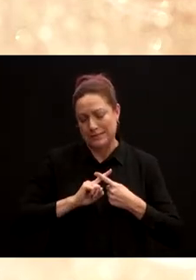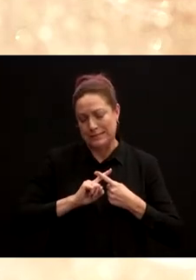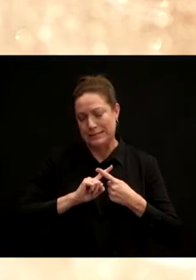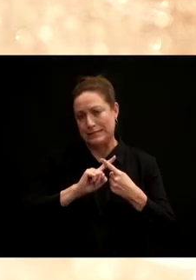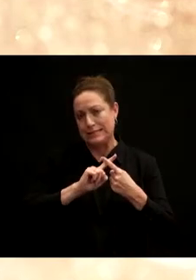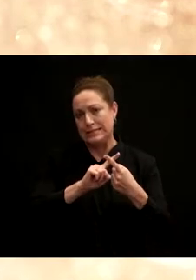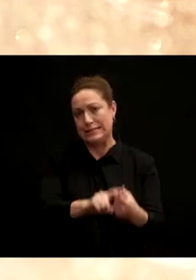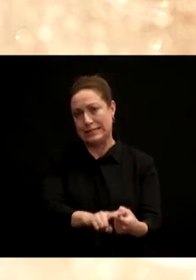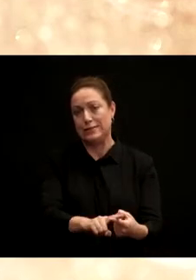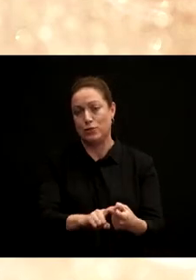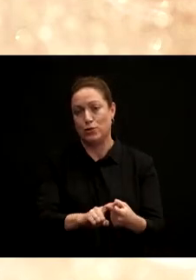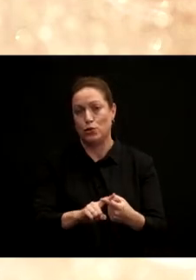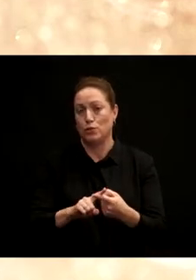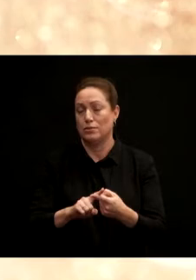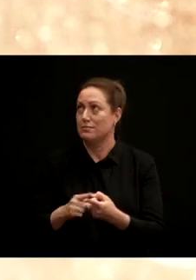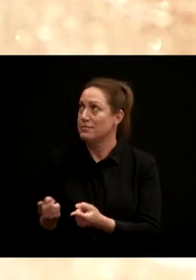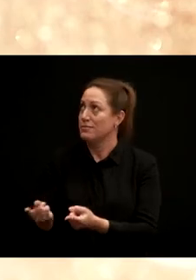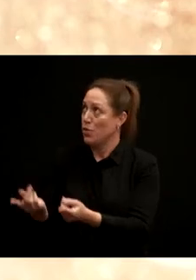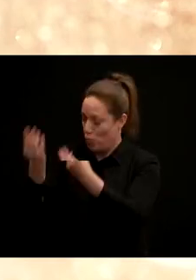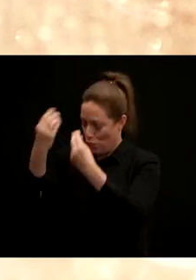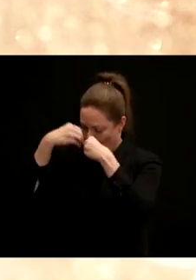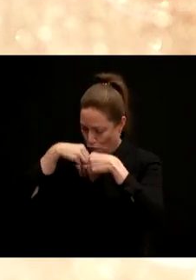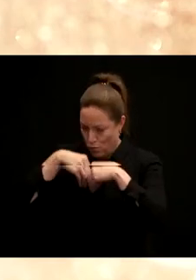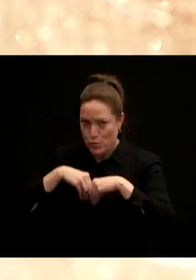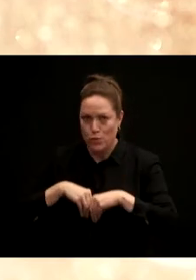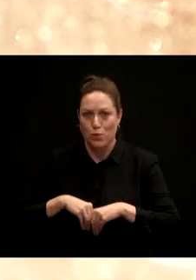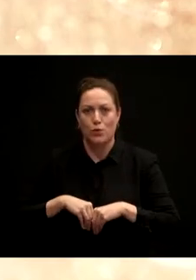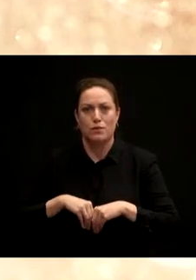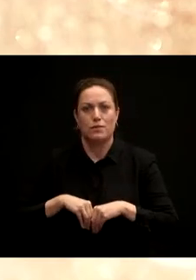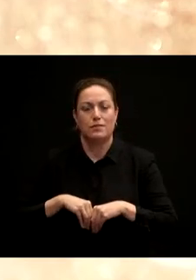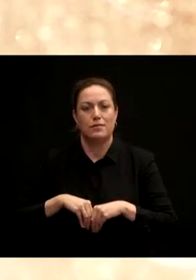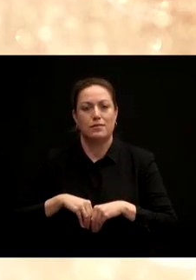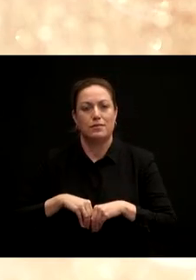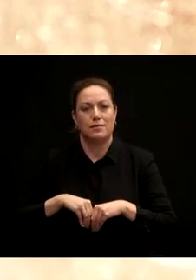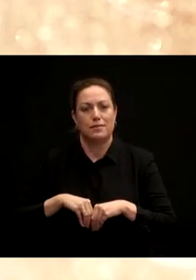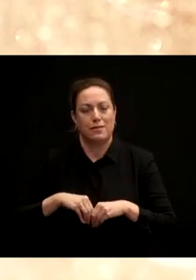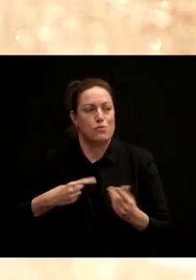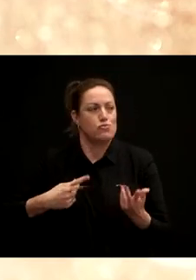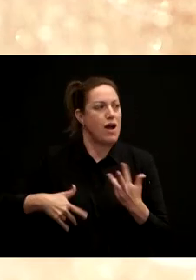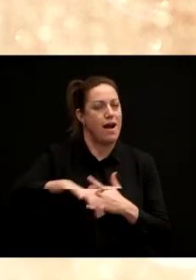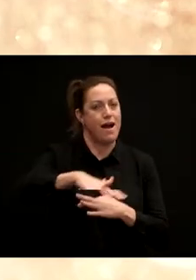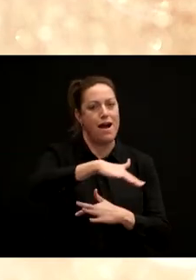us, through us, and around us.